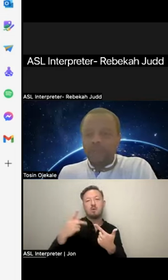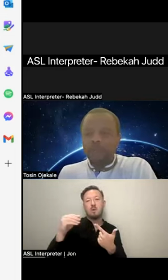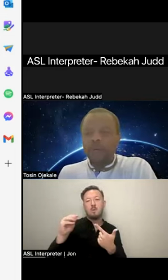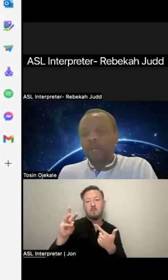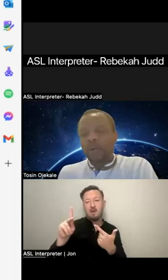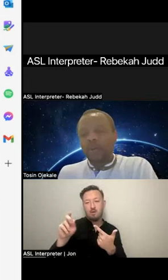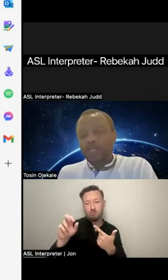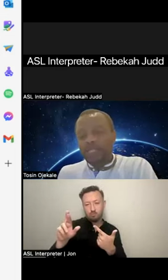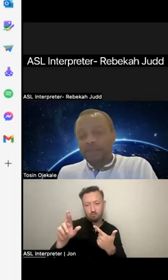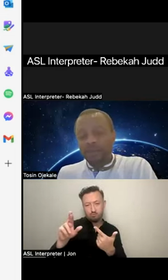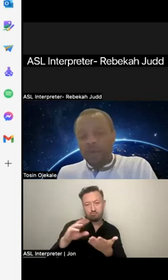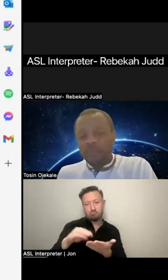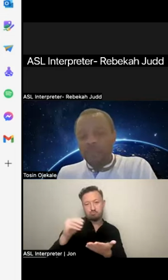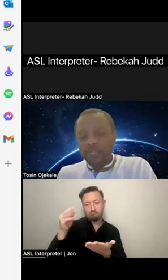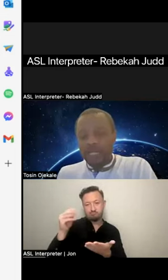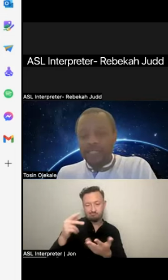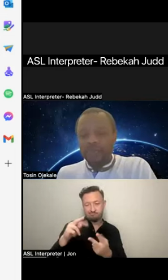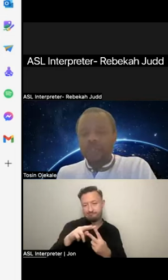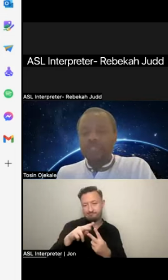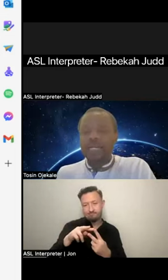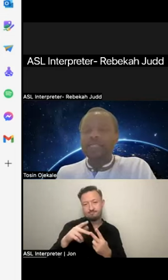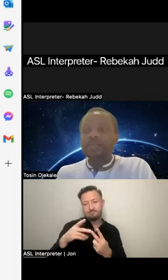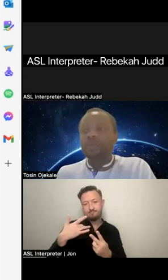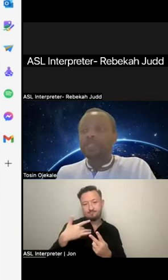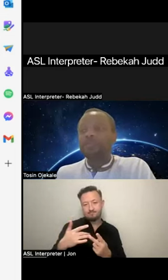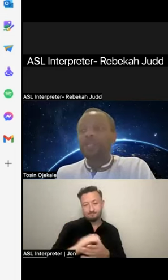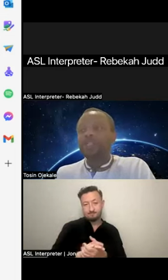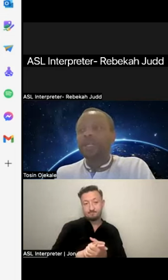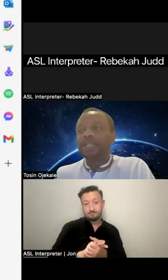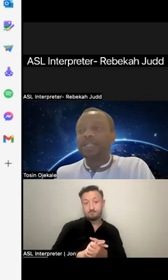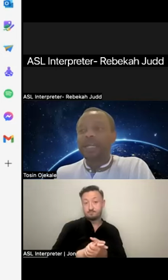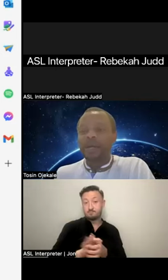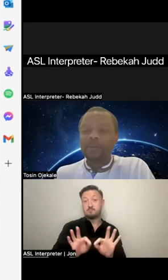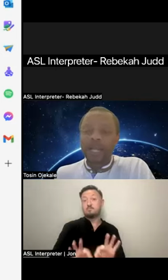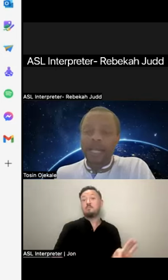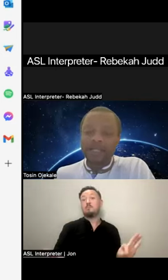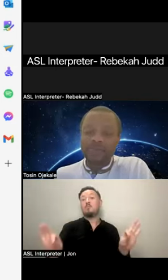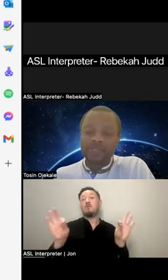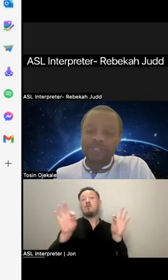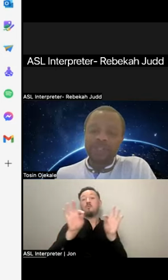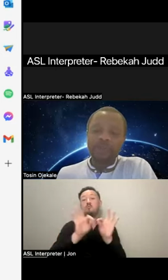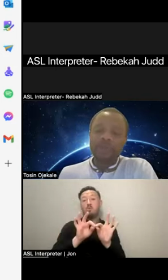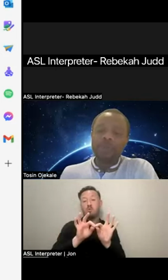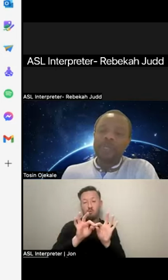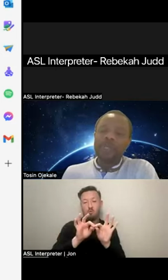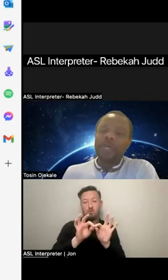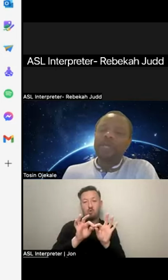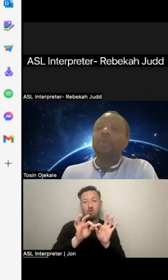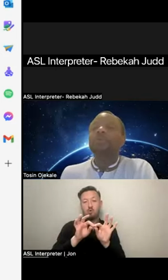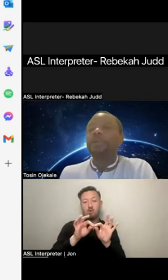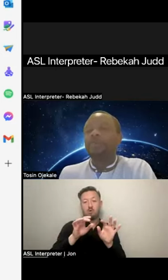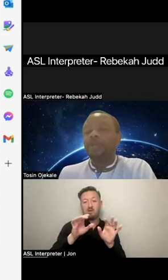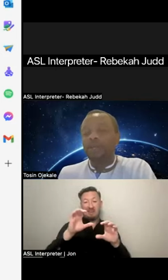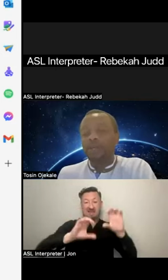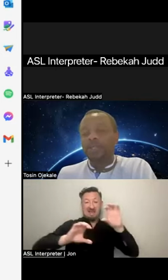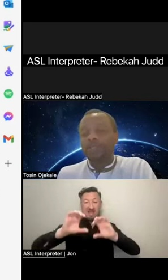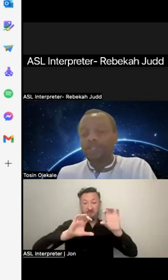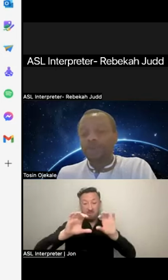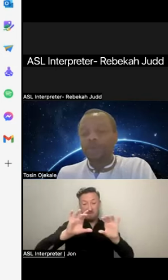Okay, so but what's even more important is that you must make sure that they are compliant with GWP and